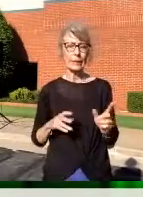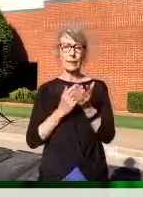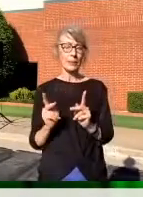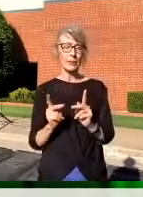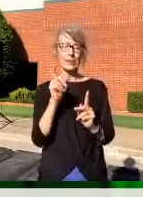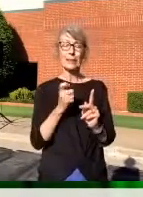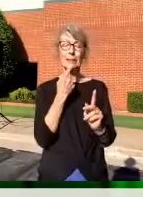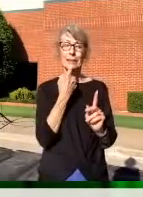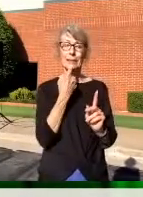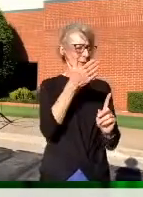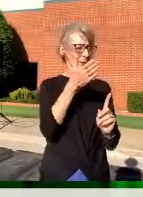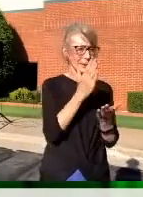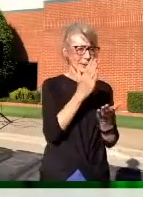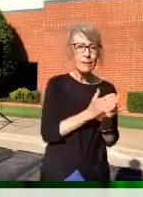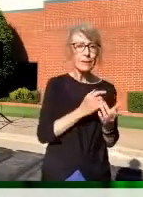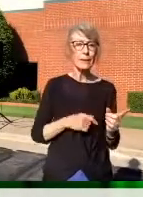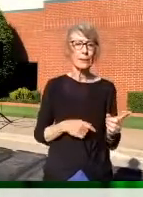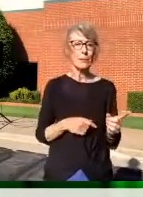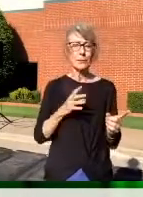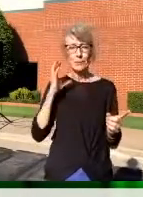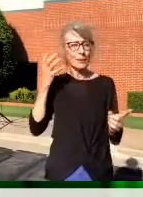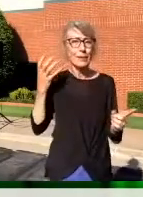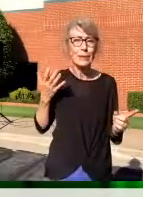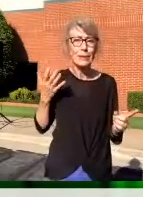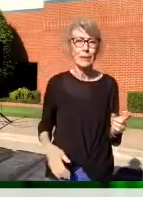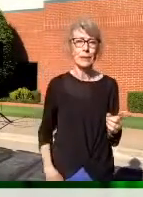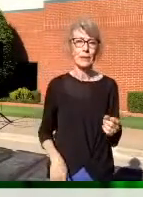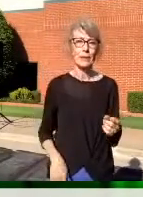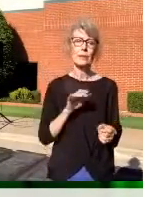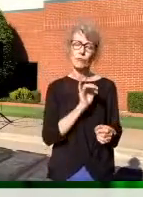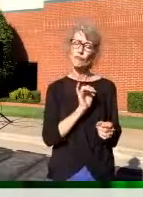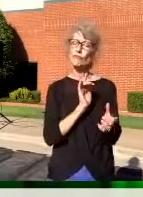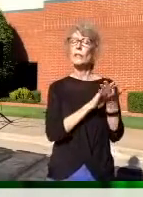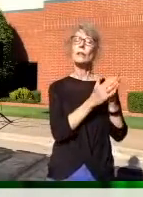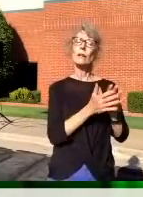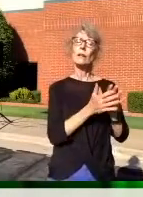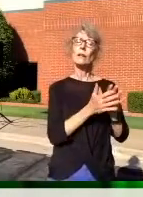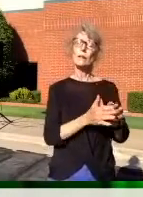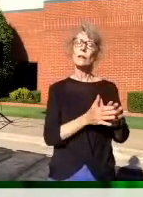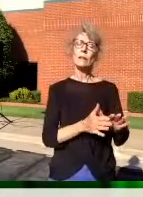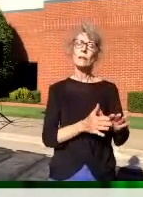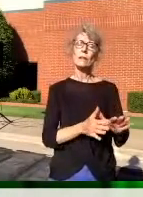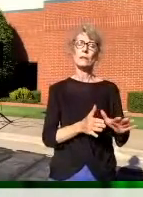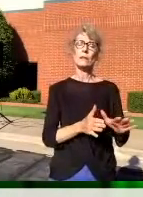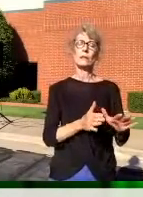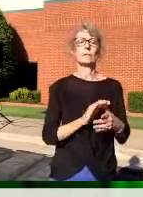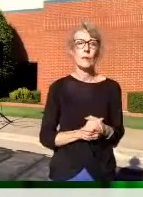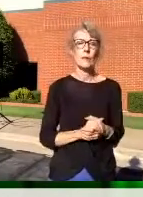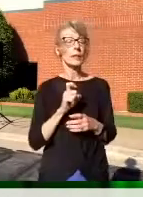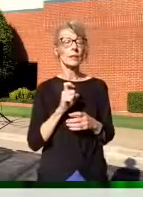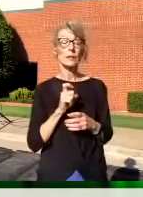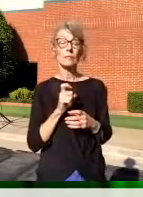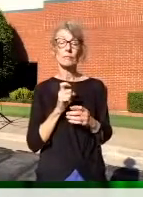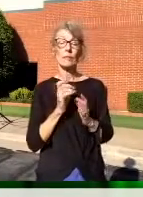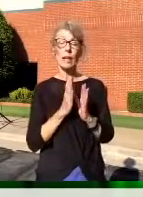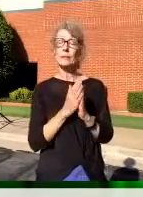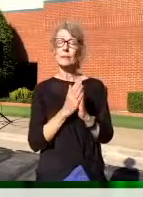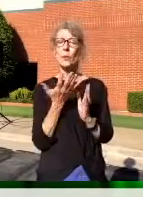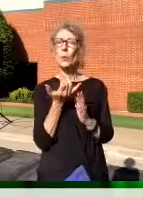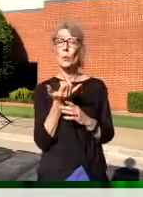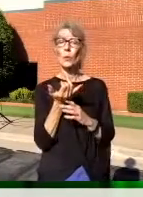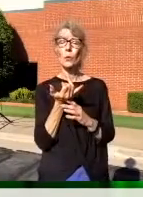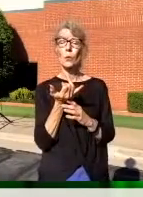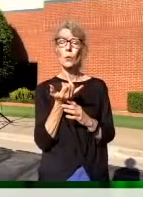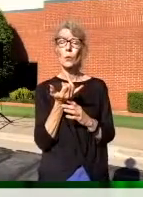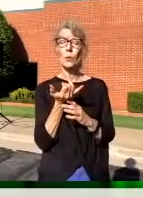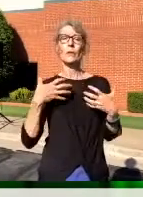lunatic. When calm people get angry, you got to ask the question, why is he so angry? And so why is Jesus angry in this moment? It has